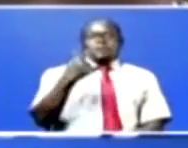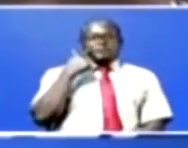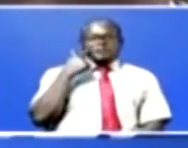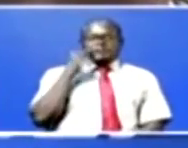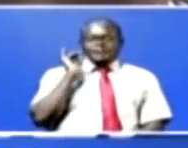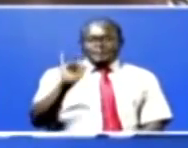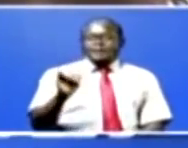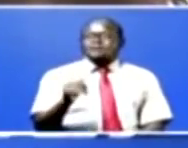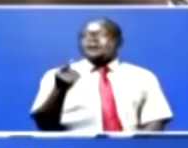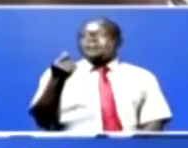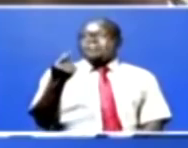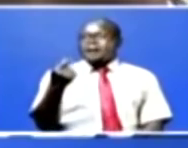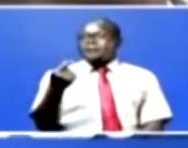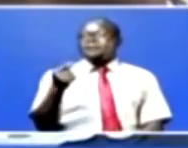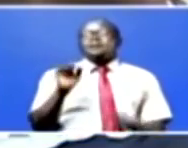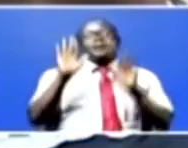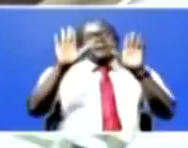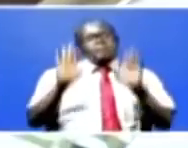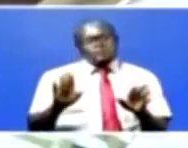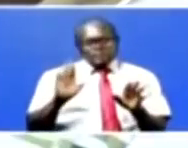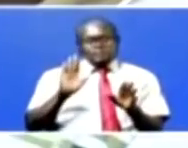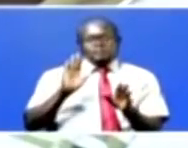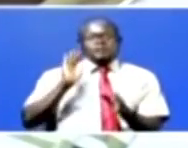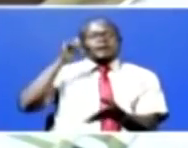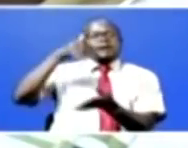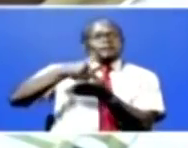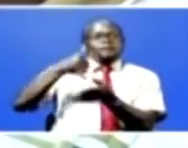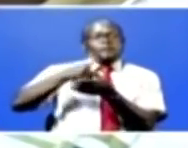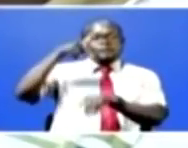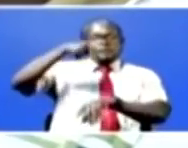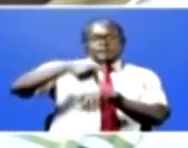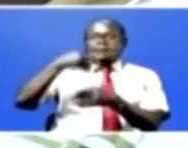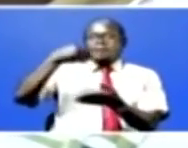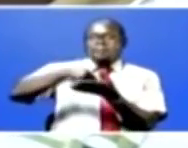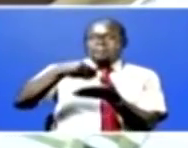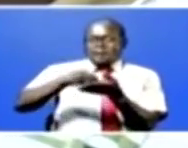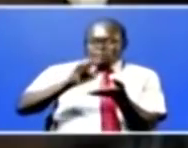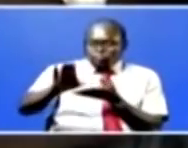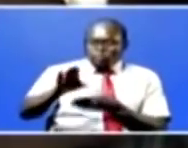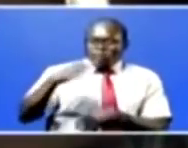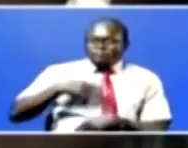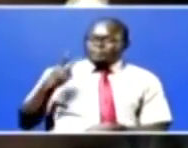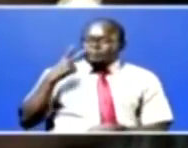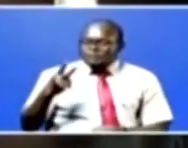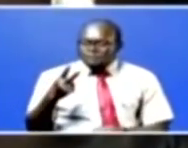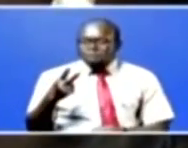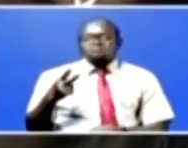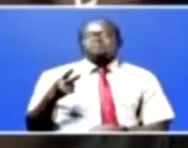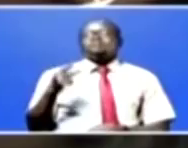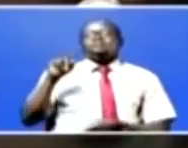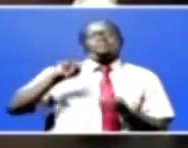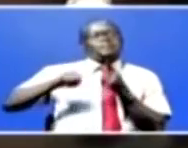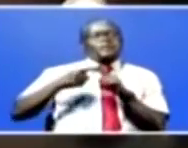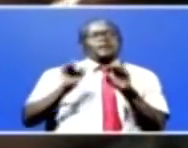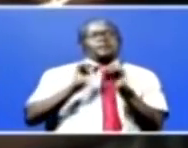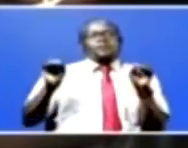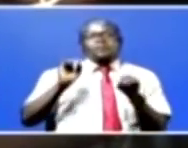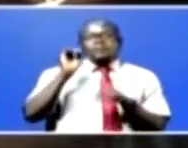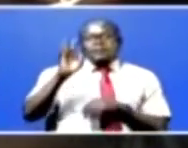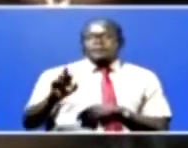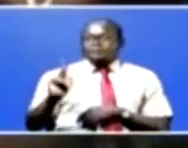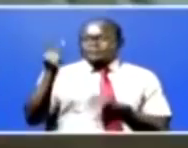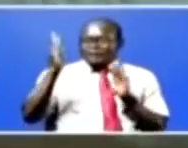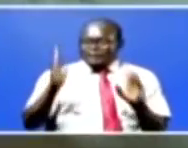that money plays a very dangerous role in this country. When money is unleashed, people cease to think. So if you subject